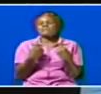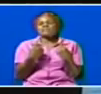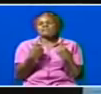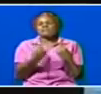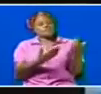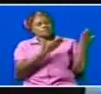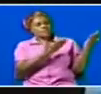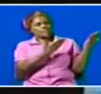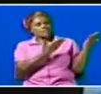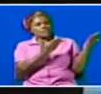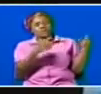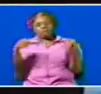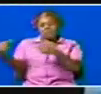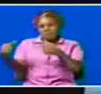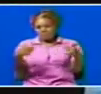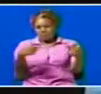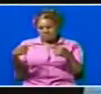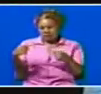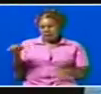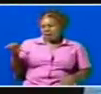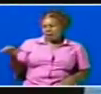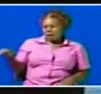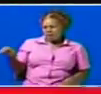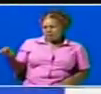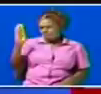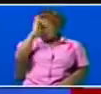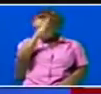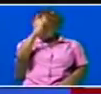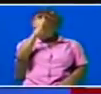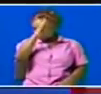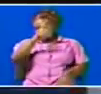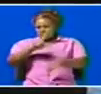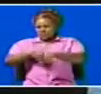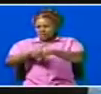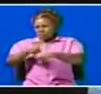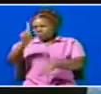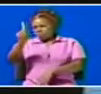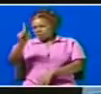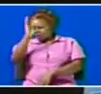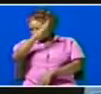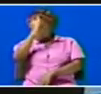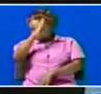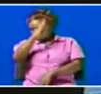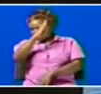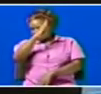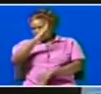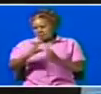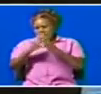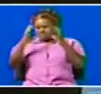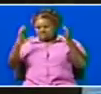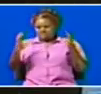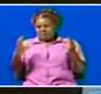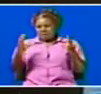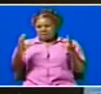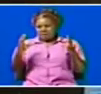This is as a result of the running battles we did see early this afternoon, beginning at around 1 p.m. when a very large contingent